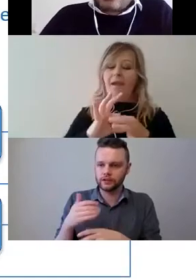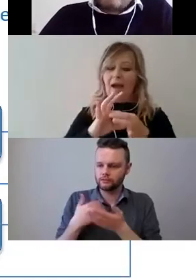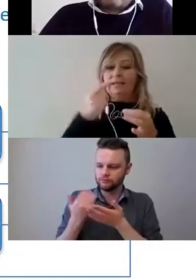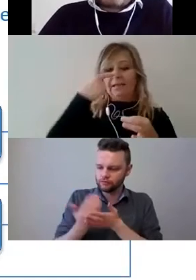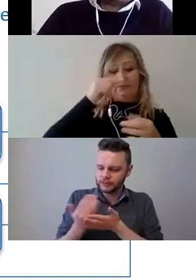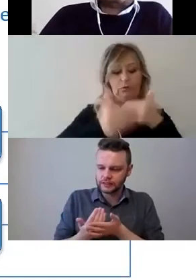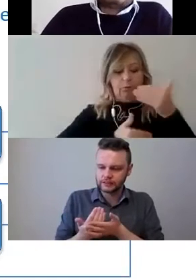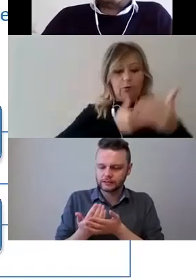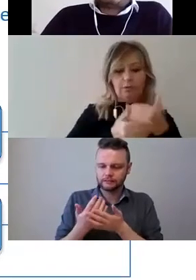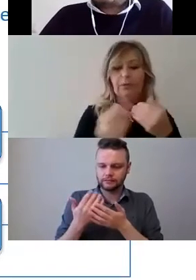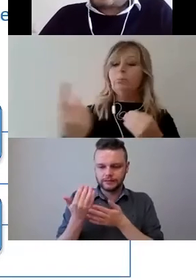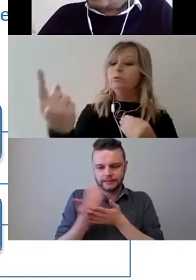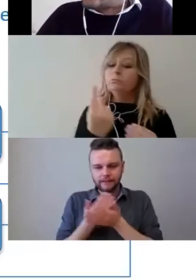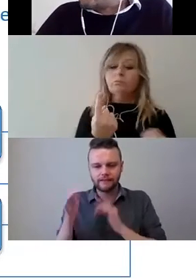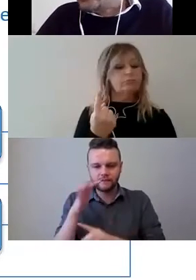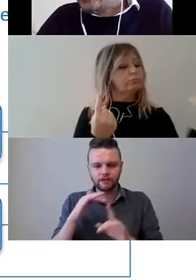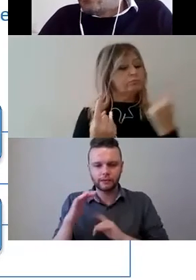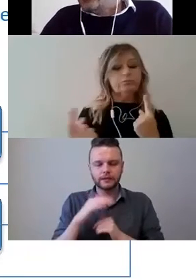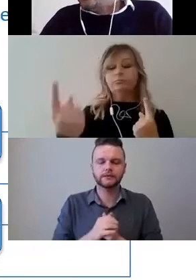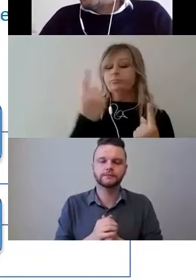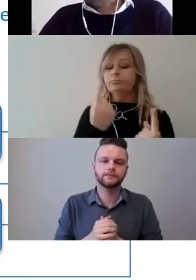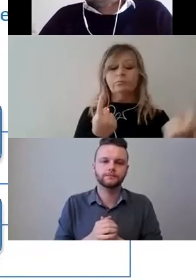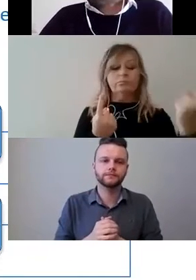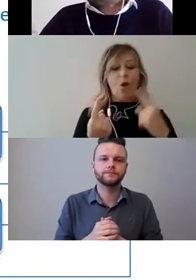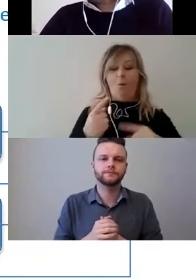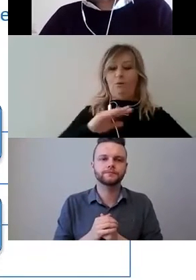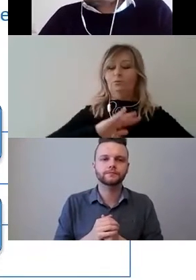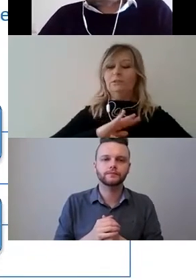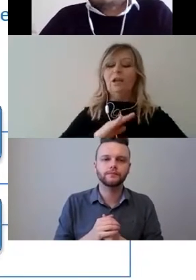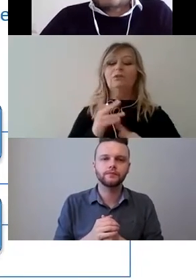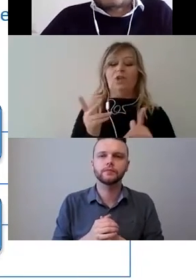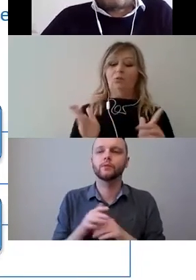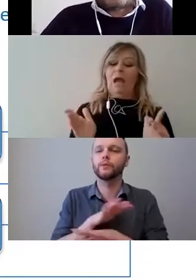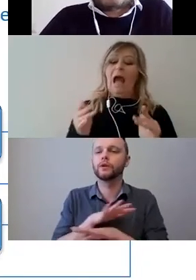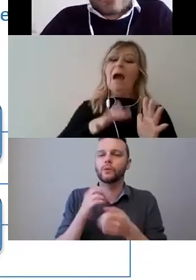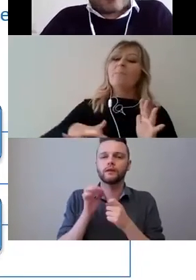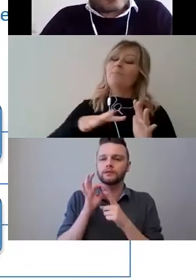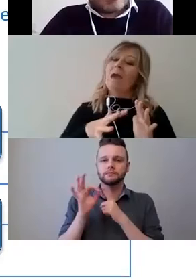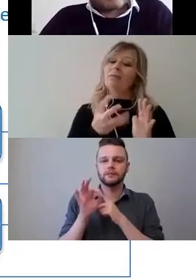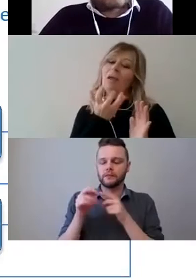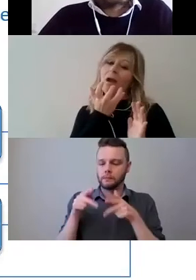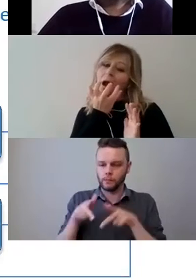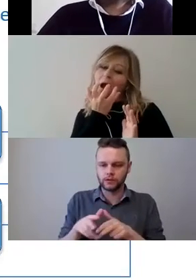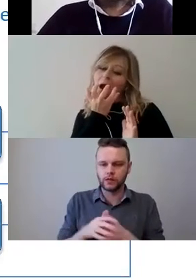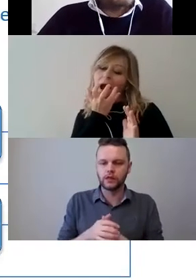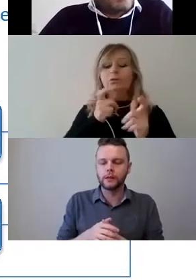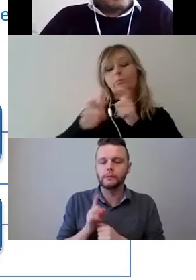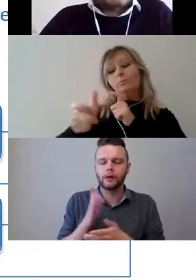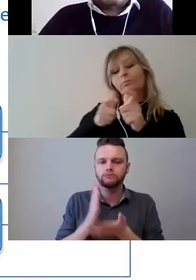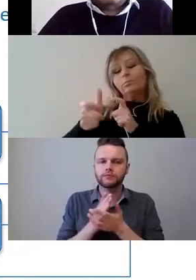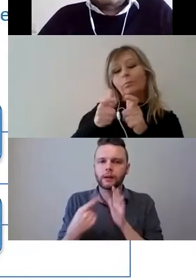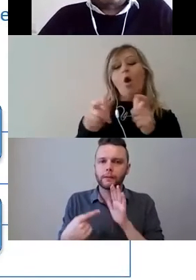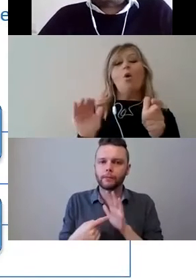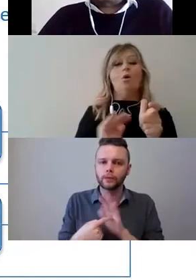safe environment. In the Italian context, we see that we don't have a specific model on this, but definitely it's important